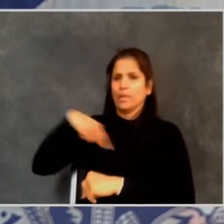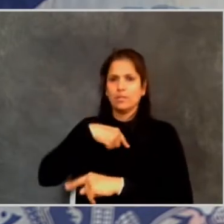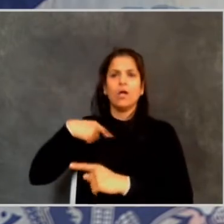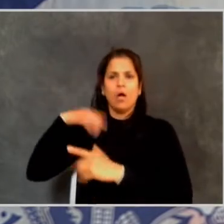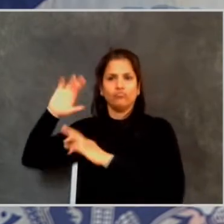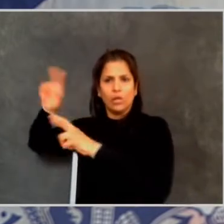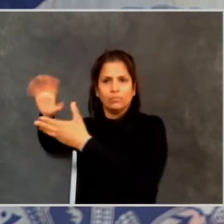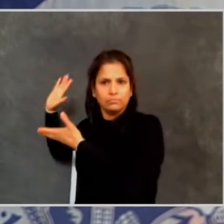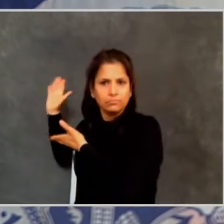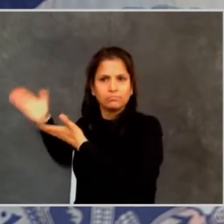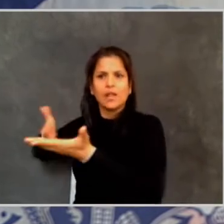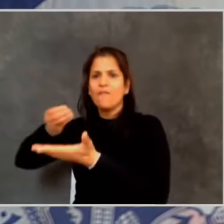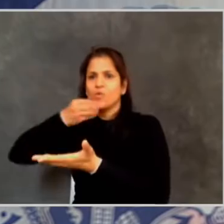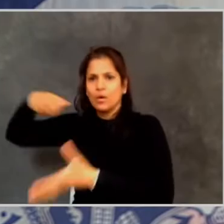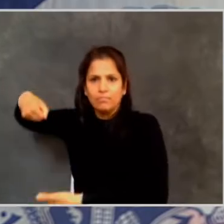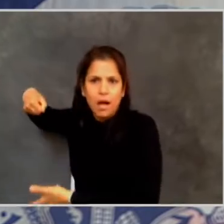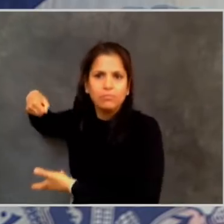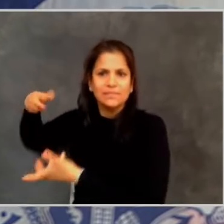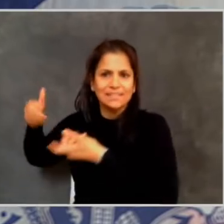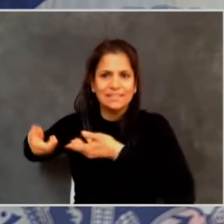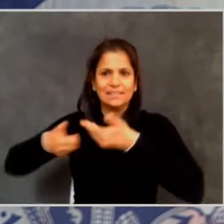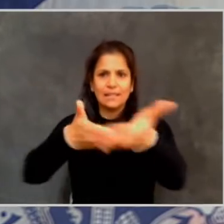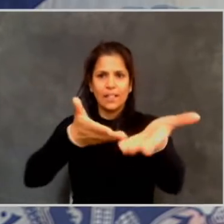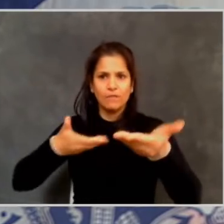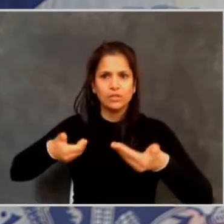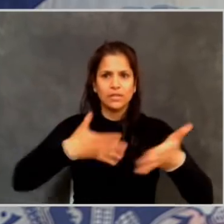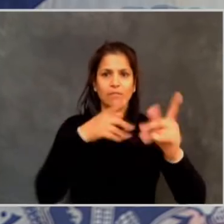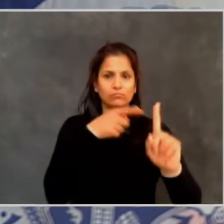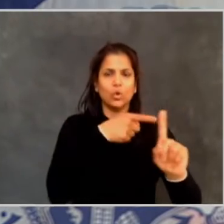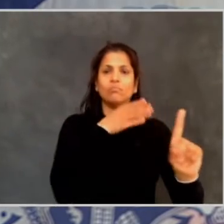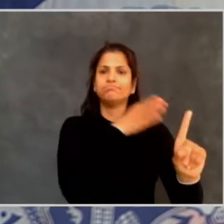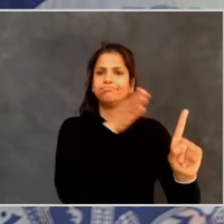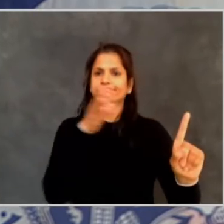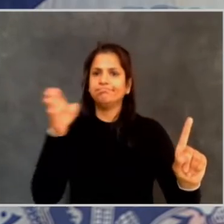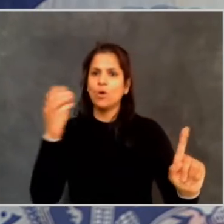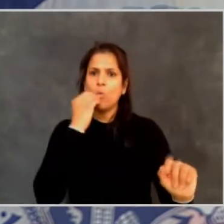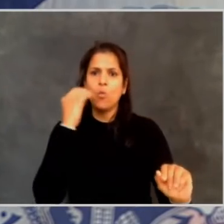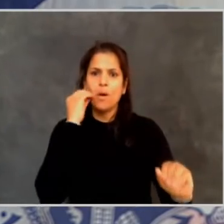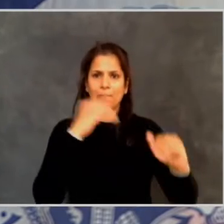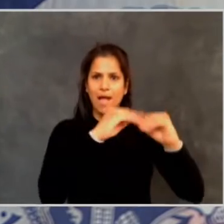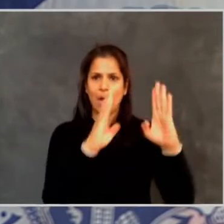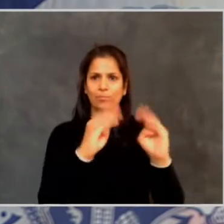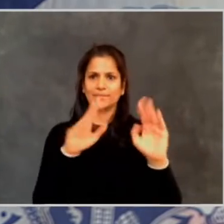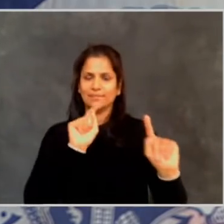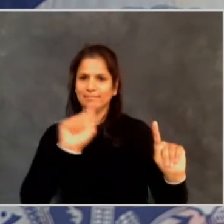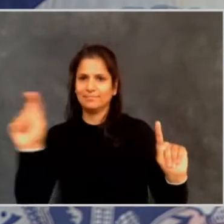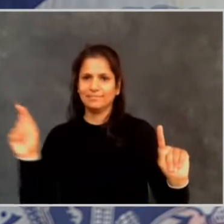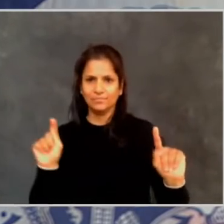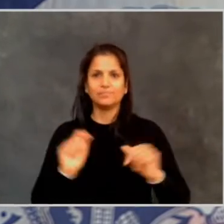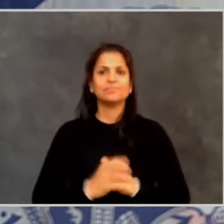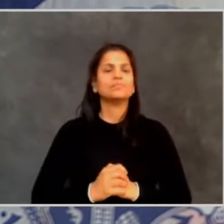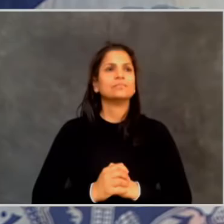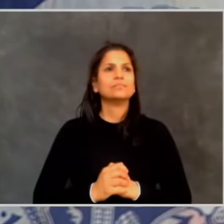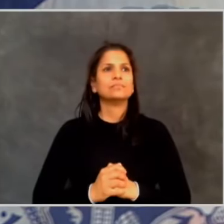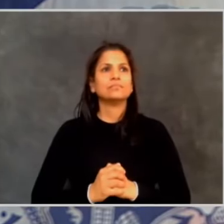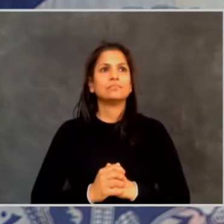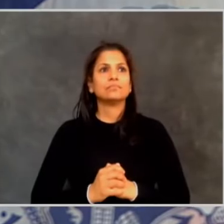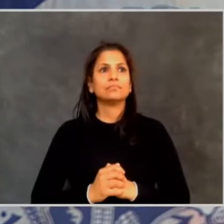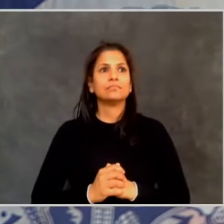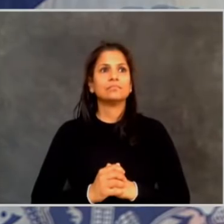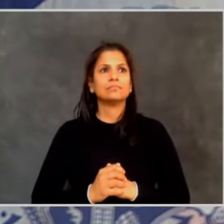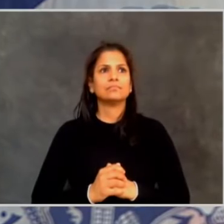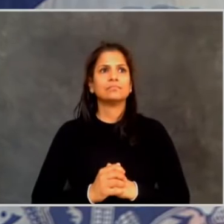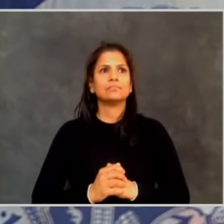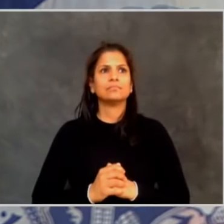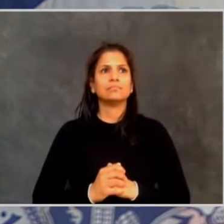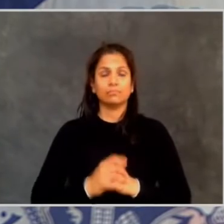get that. We announced last week that we are now at 435